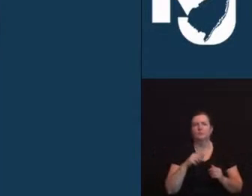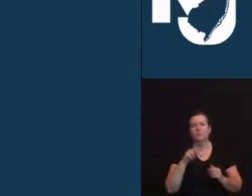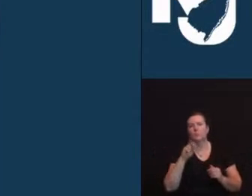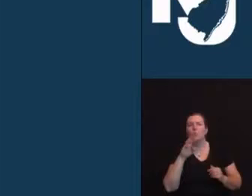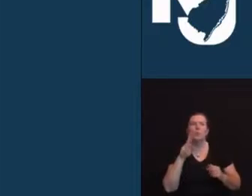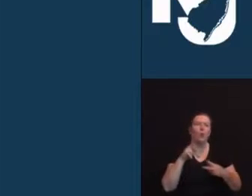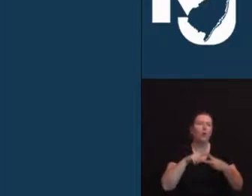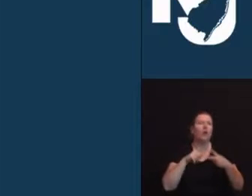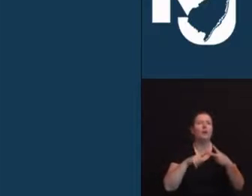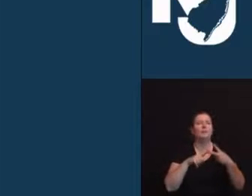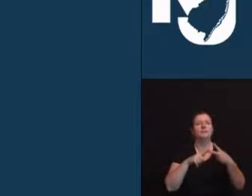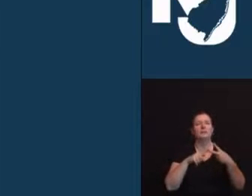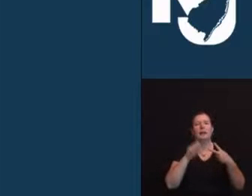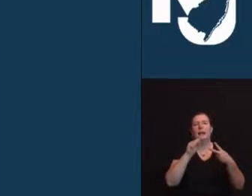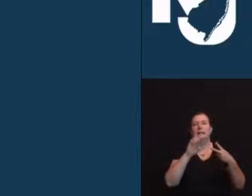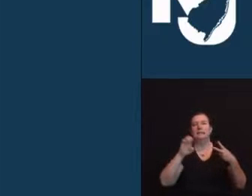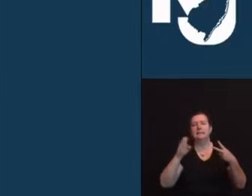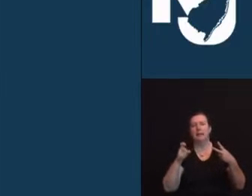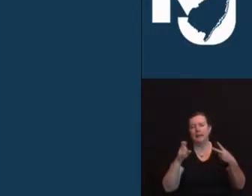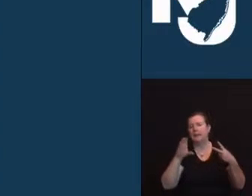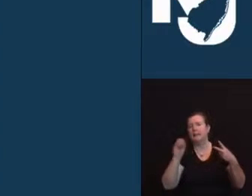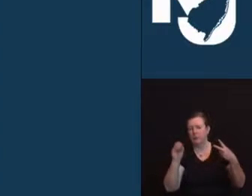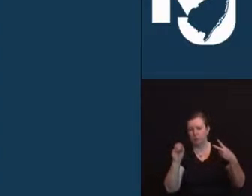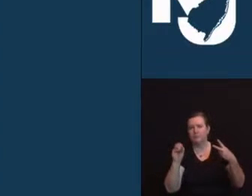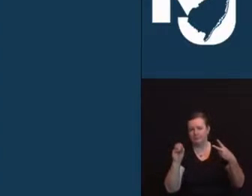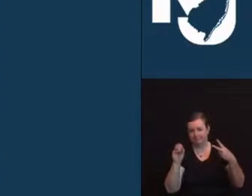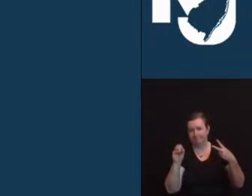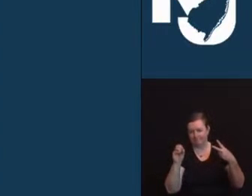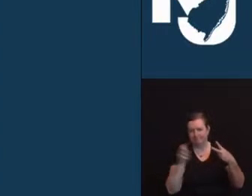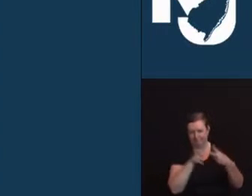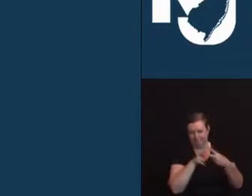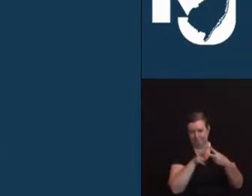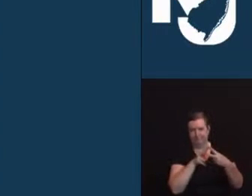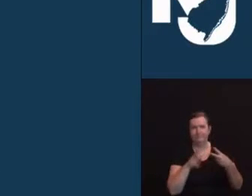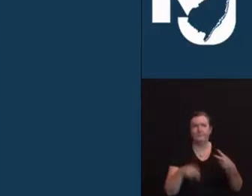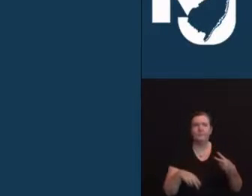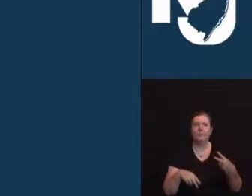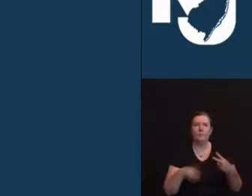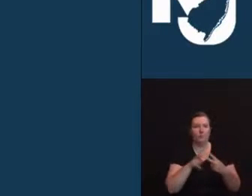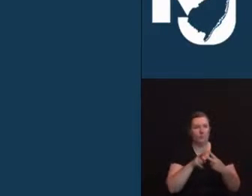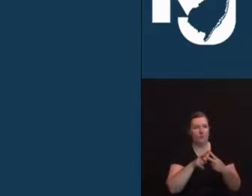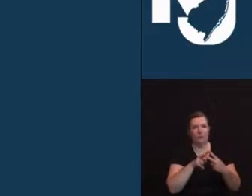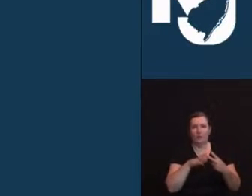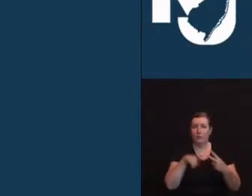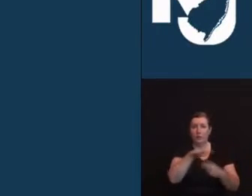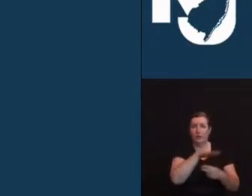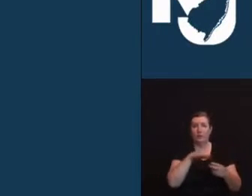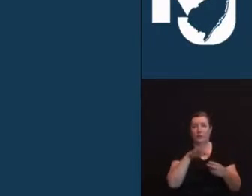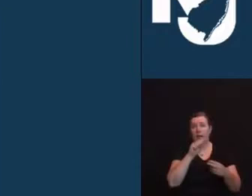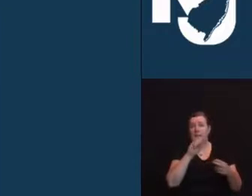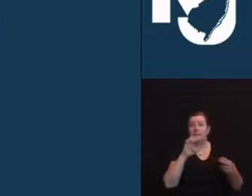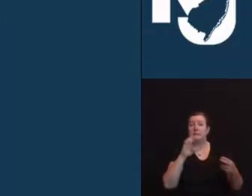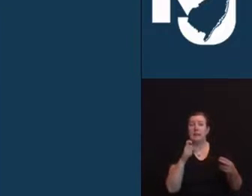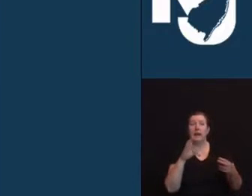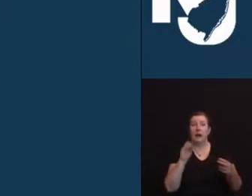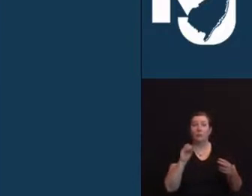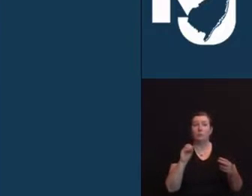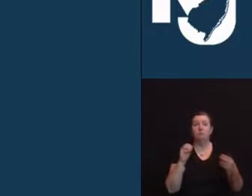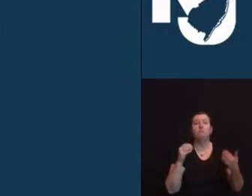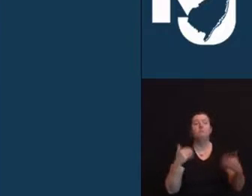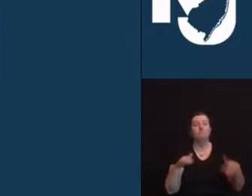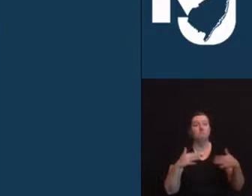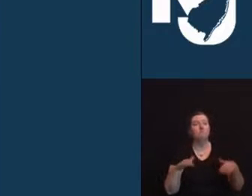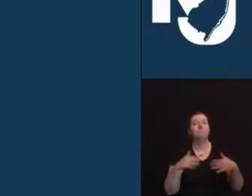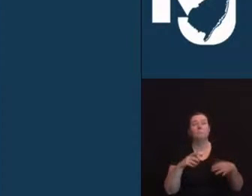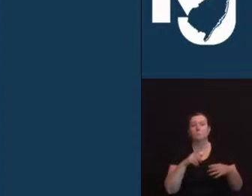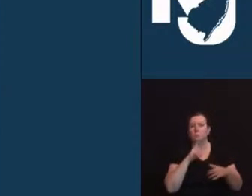thank you for your leadership there, which currently, by the way, is ground zero of the second wave. But, and this is a huge but, our